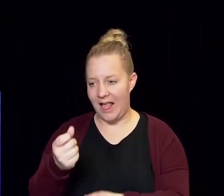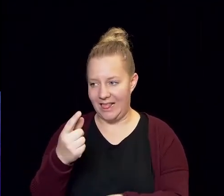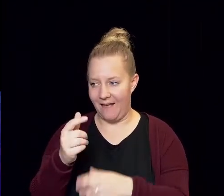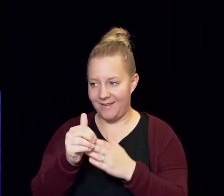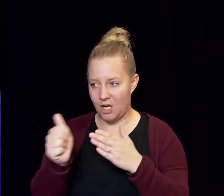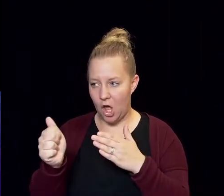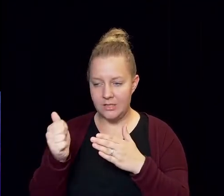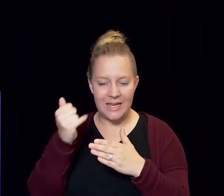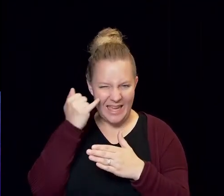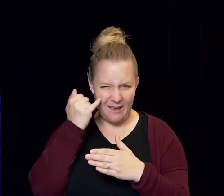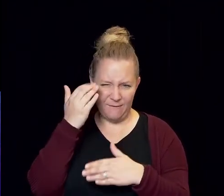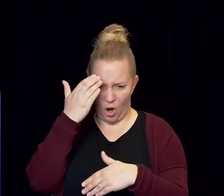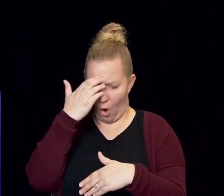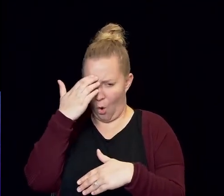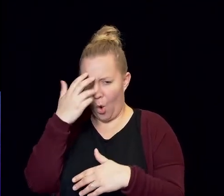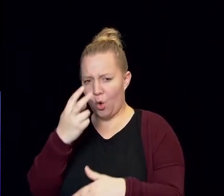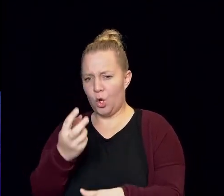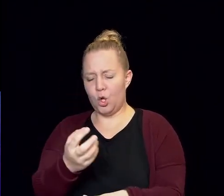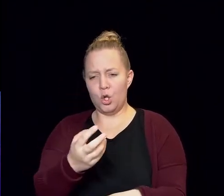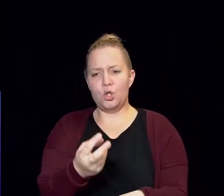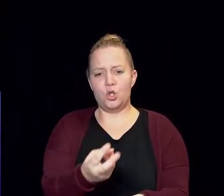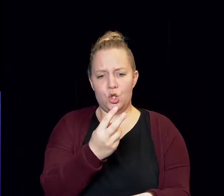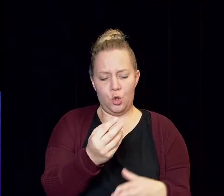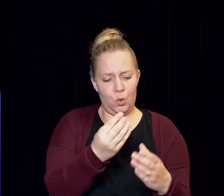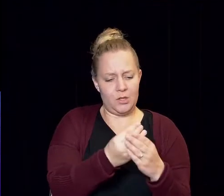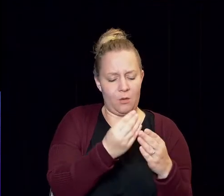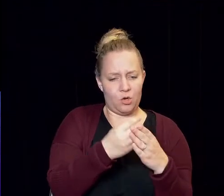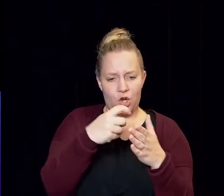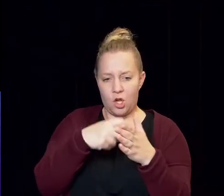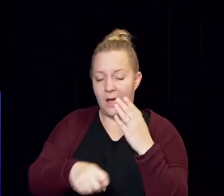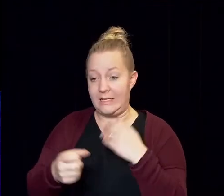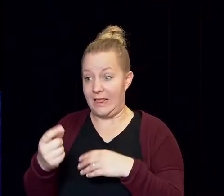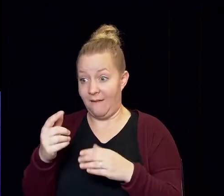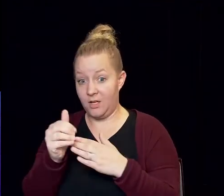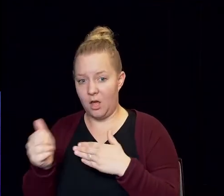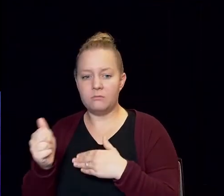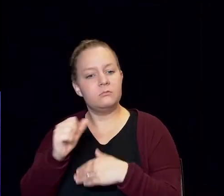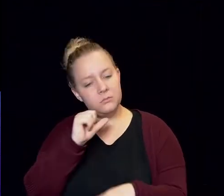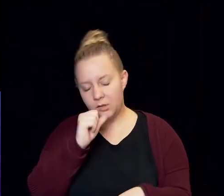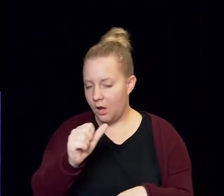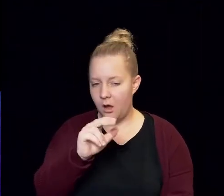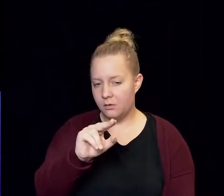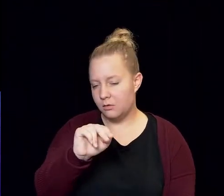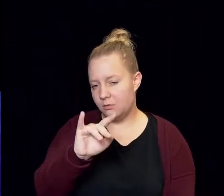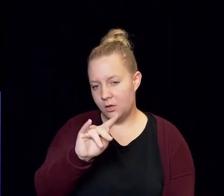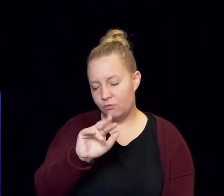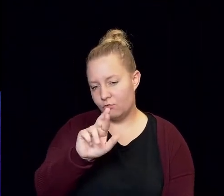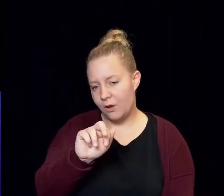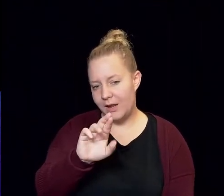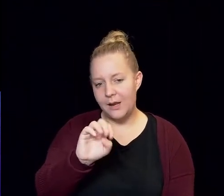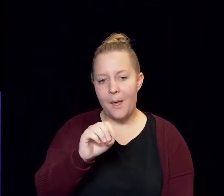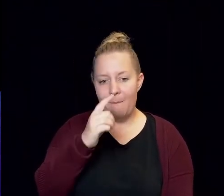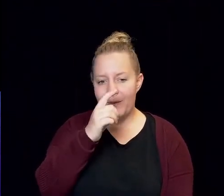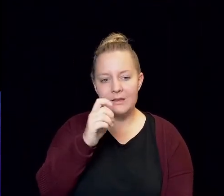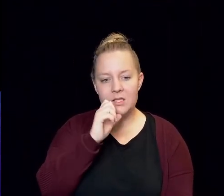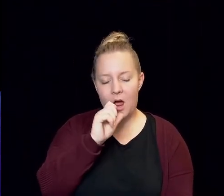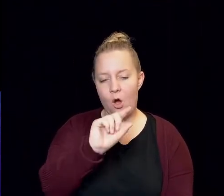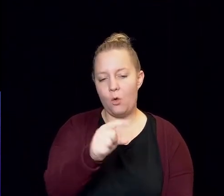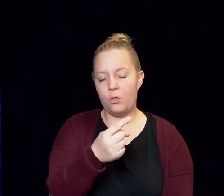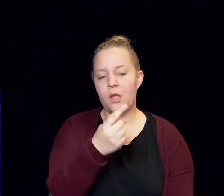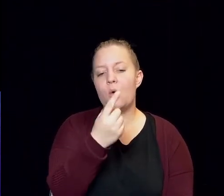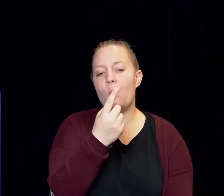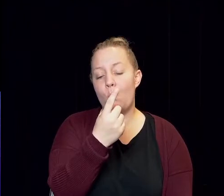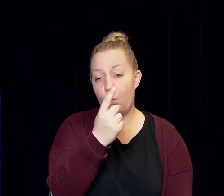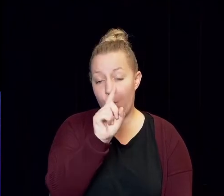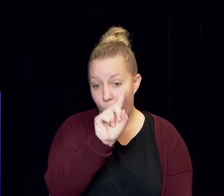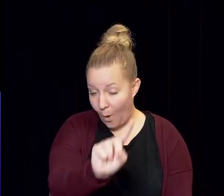2 sandwiches cost $11, I know that that is not a unit rate because it's not just for 1 sandwich. So to set this